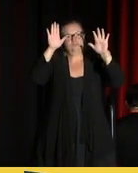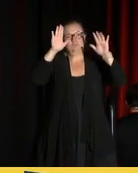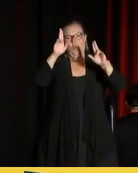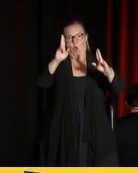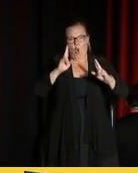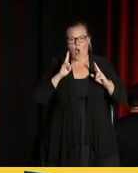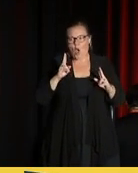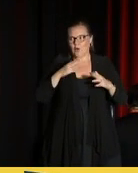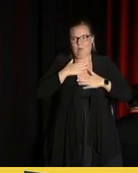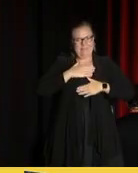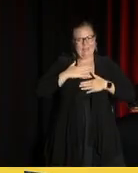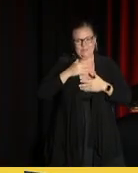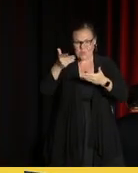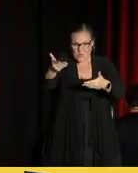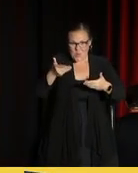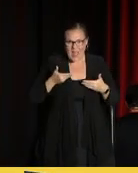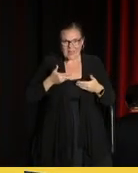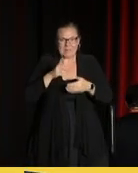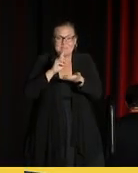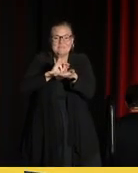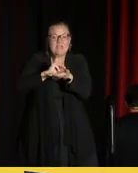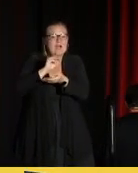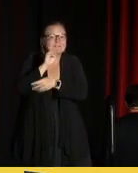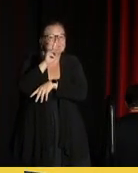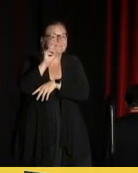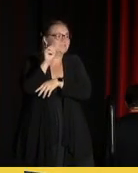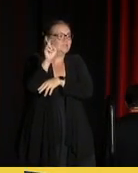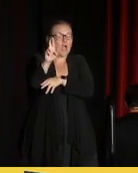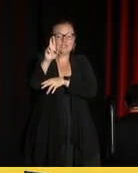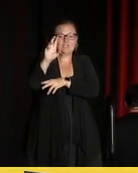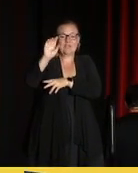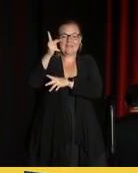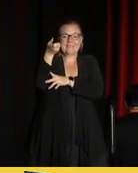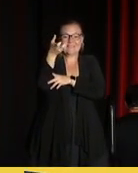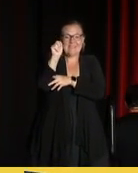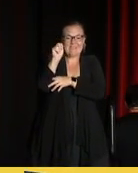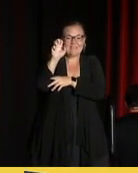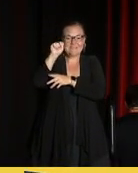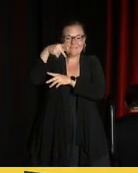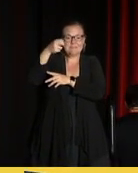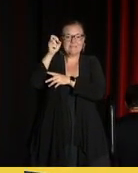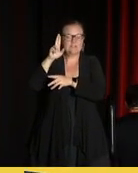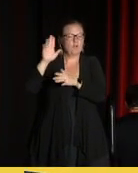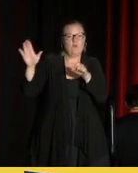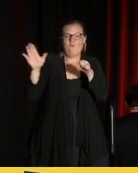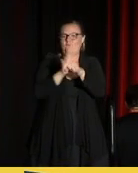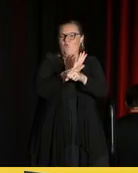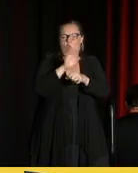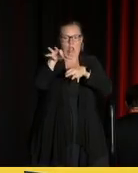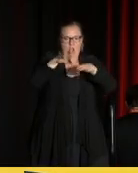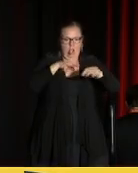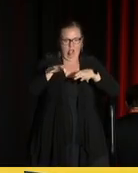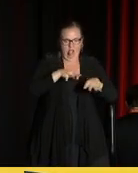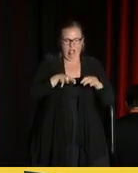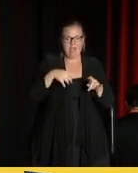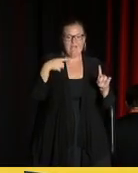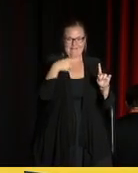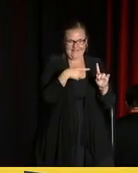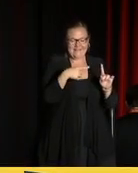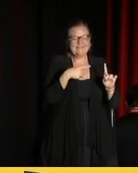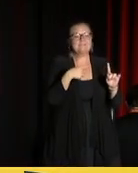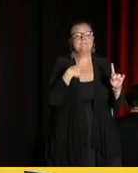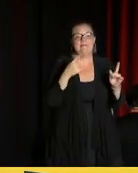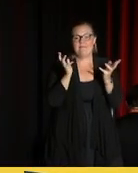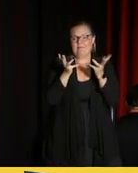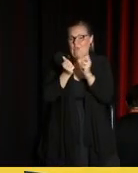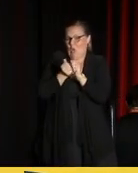and pleasure to welcome to the stage Dr. Kevin Spencer. I have his entire bio here from the program in front of me. But I